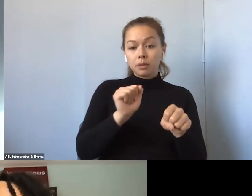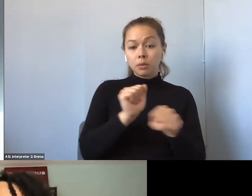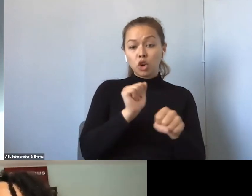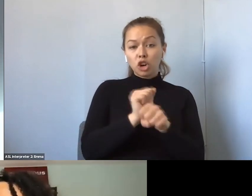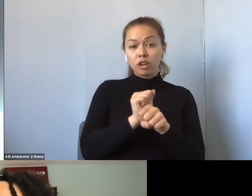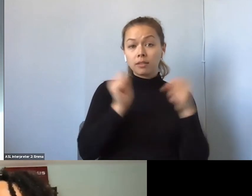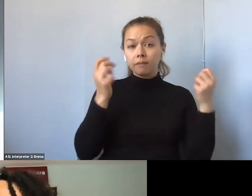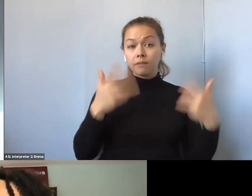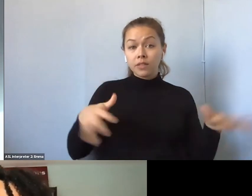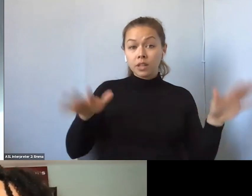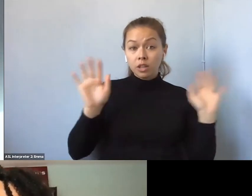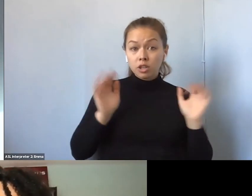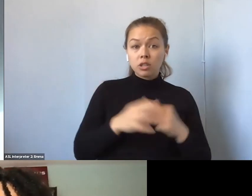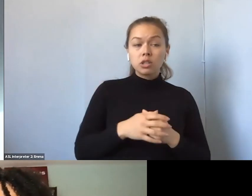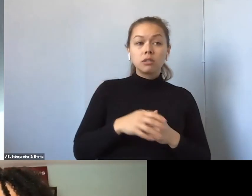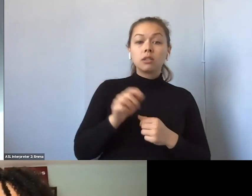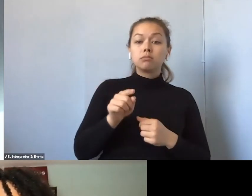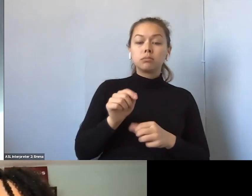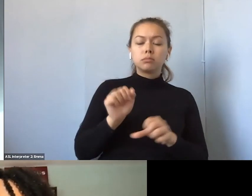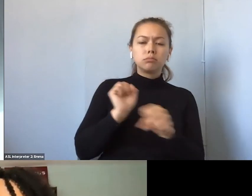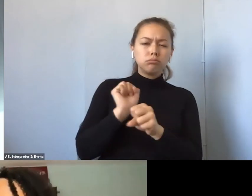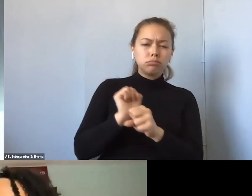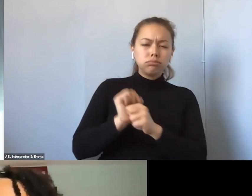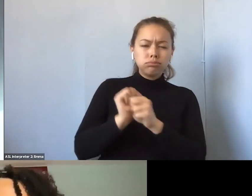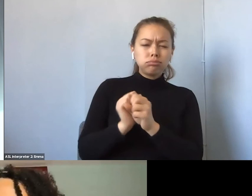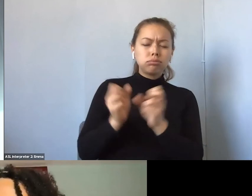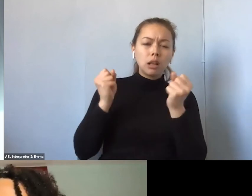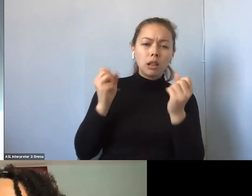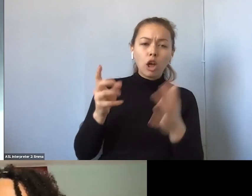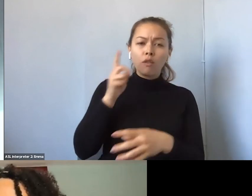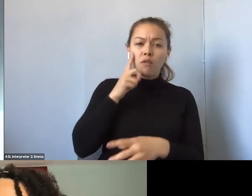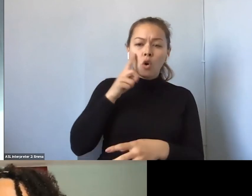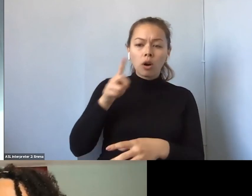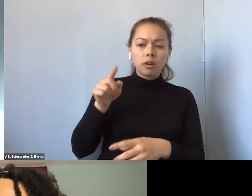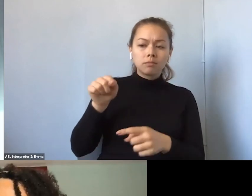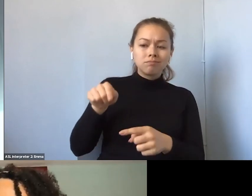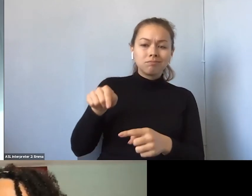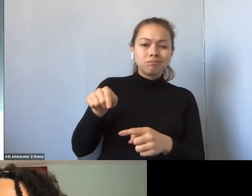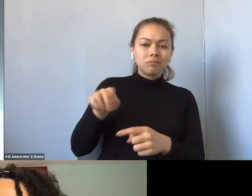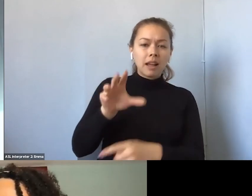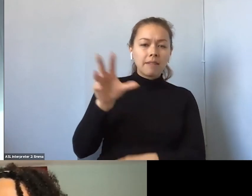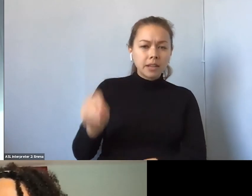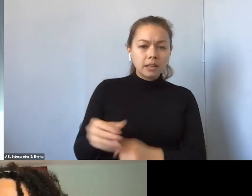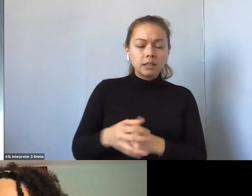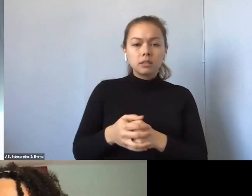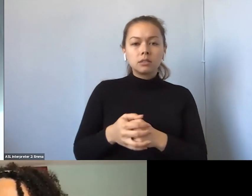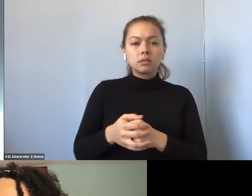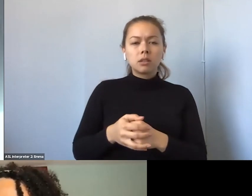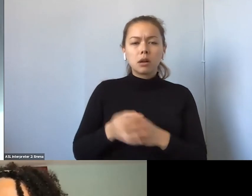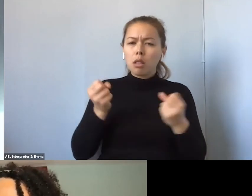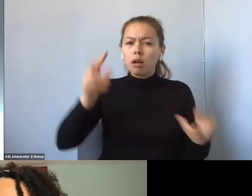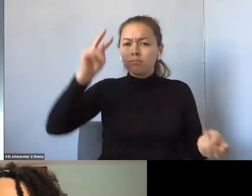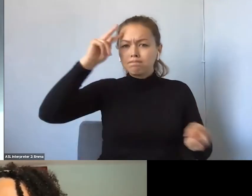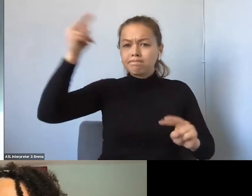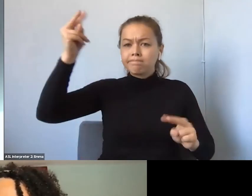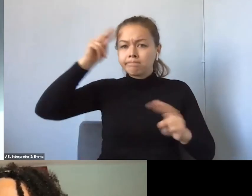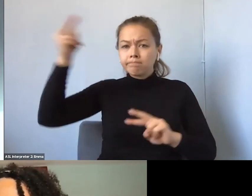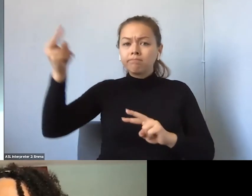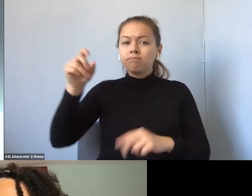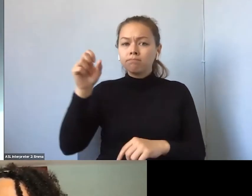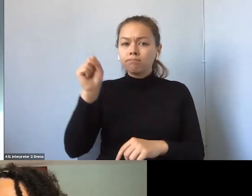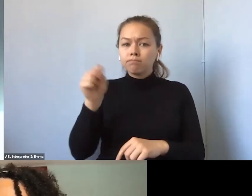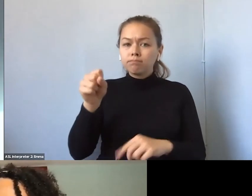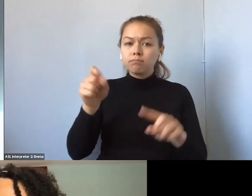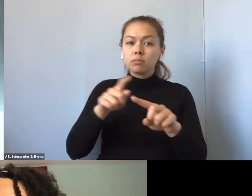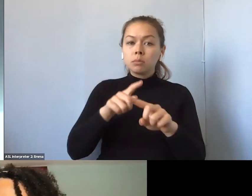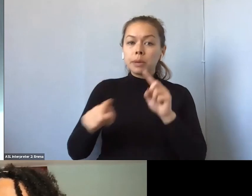done a lot for the continent. There could be some misconception. And sometimes you have to validate the